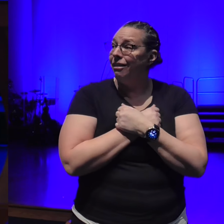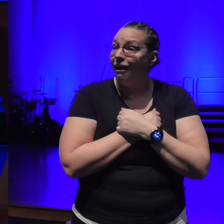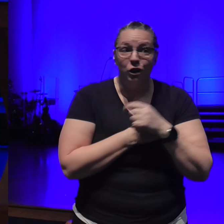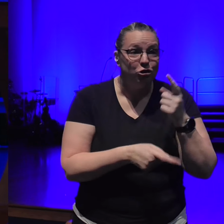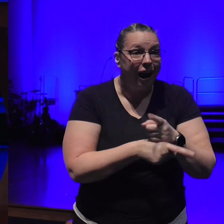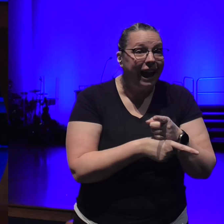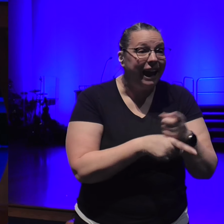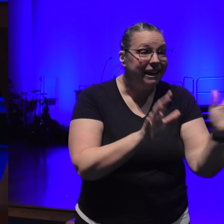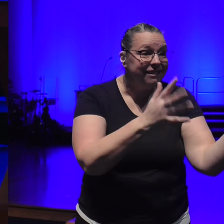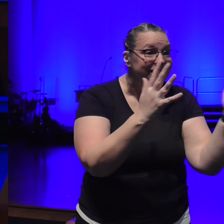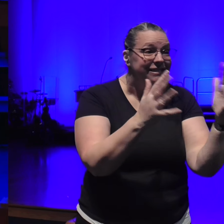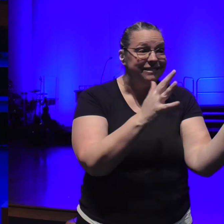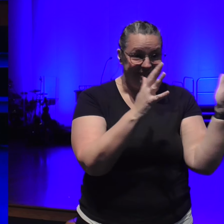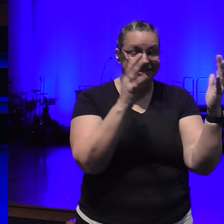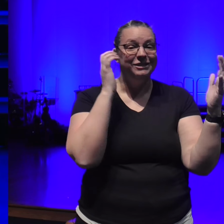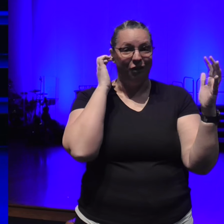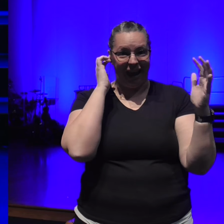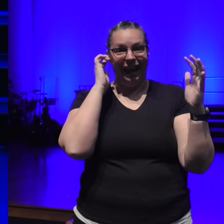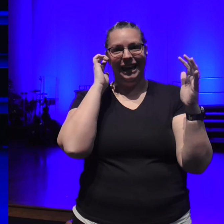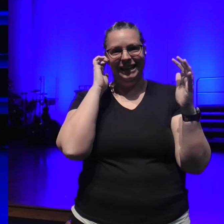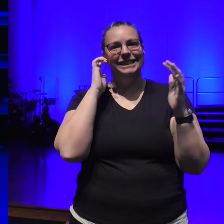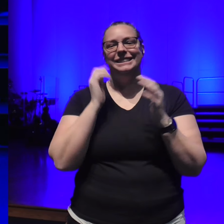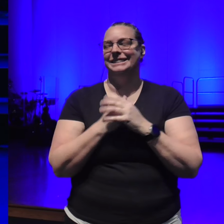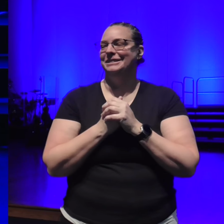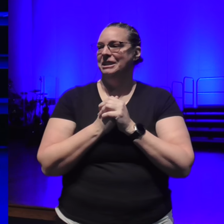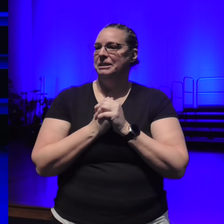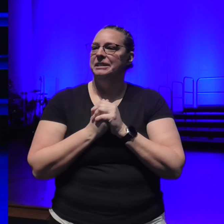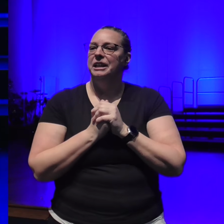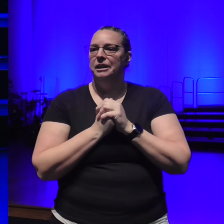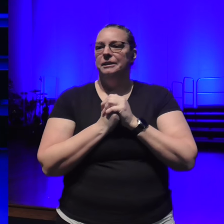Jackie Harris and all she does for Mile High Church? We love you, Jackie.